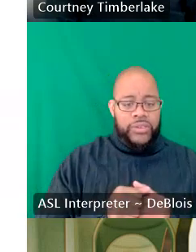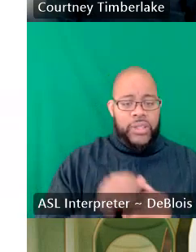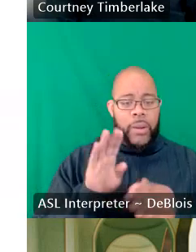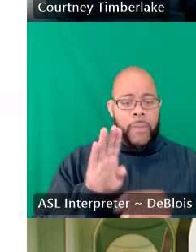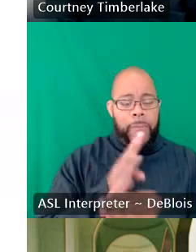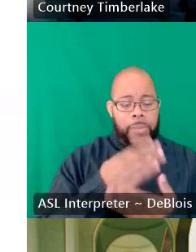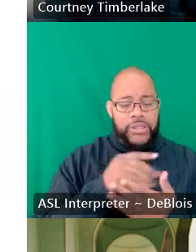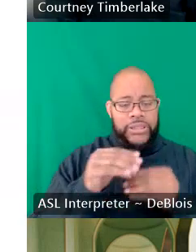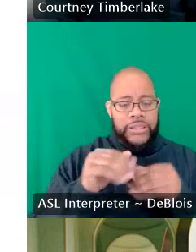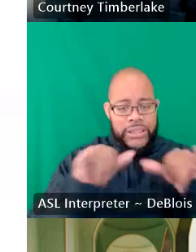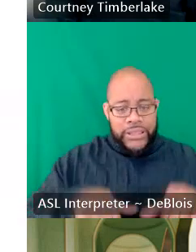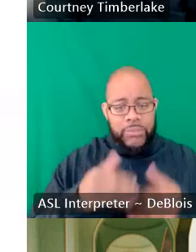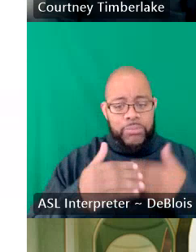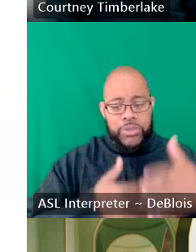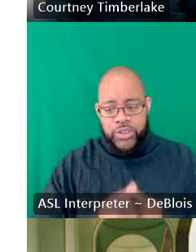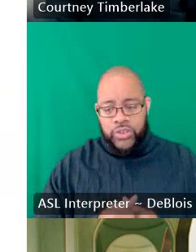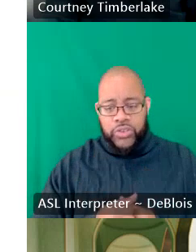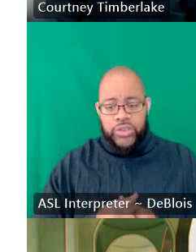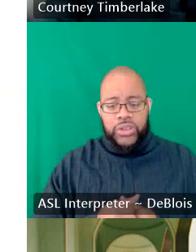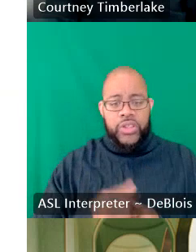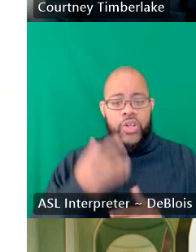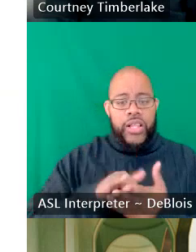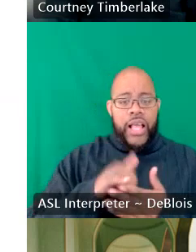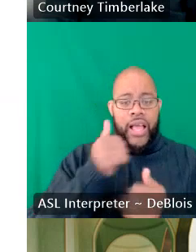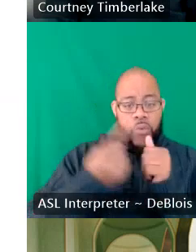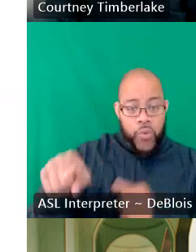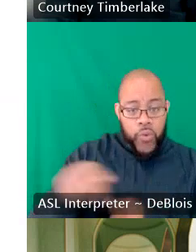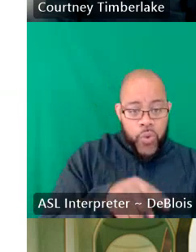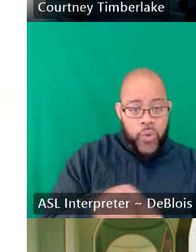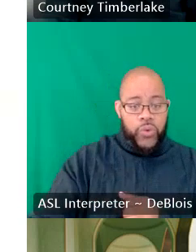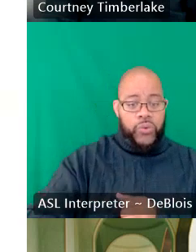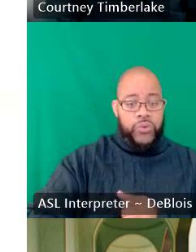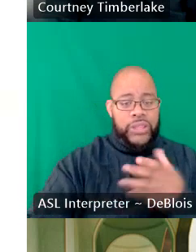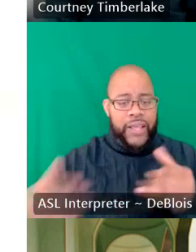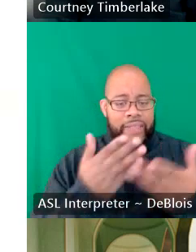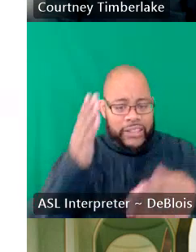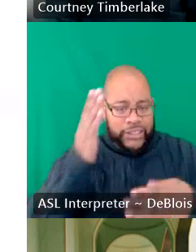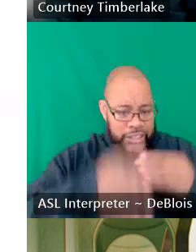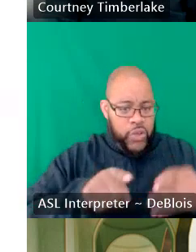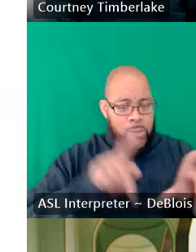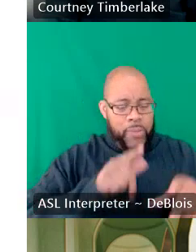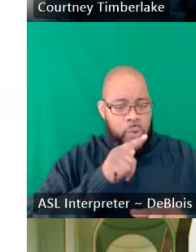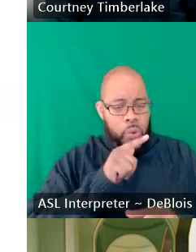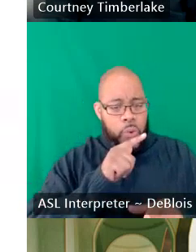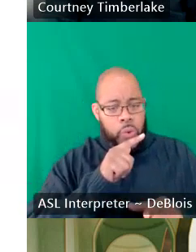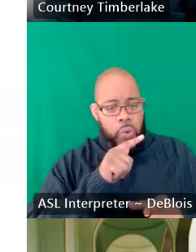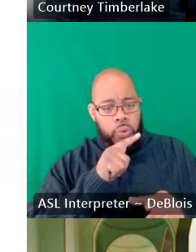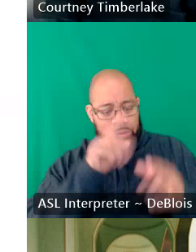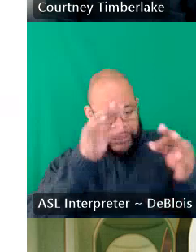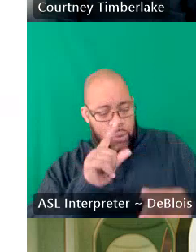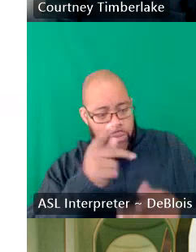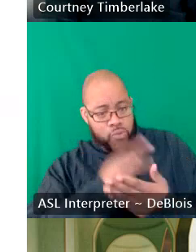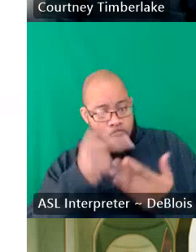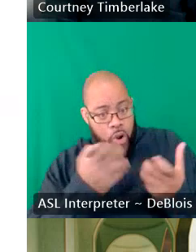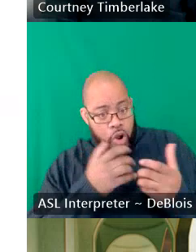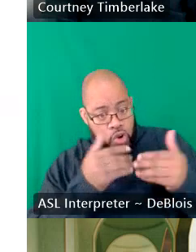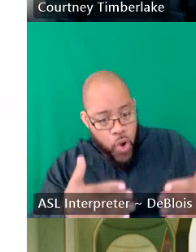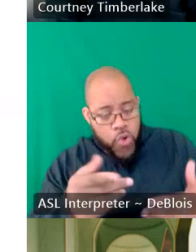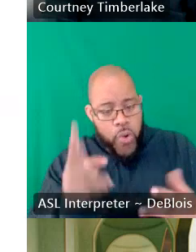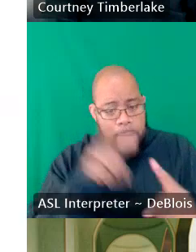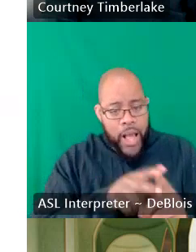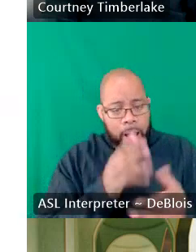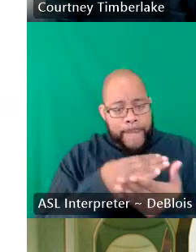budget procedures, but we know that each and every one of you, you're the people that get things done. You're the people that take where your program wants to go. You apply